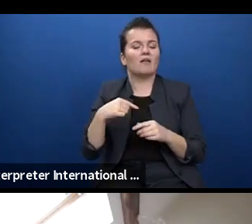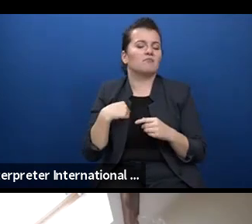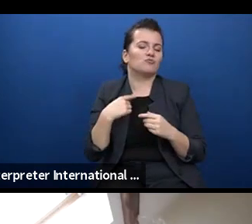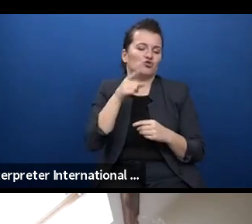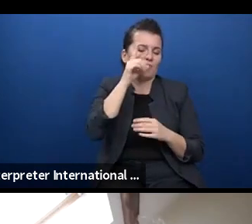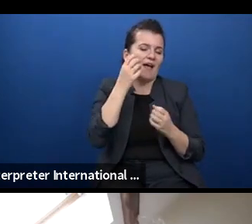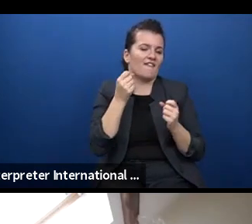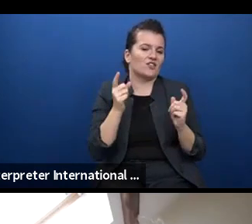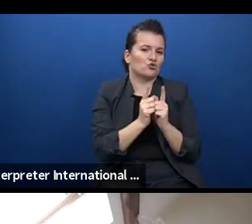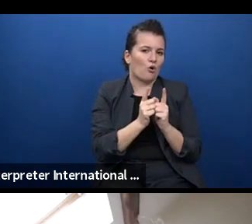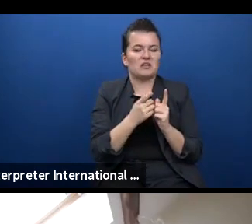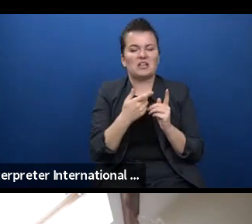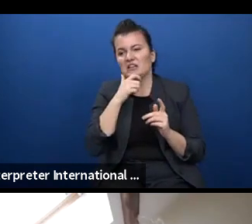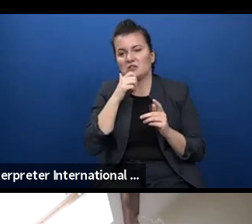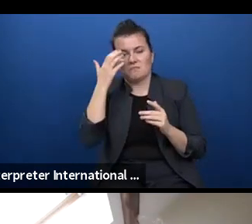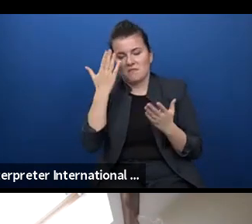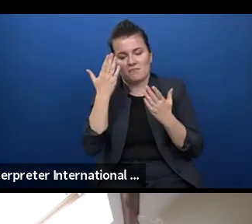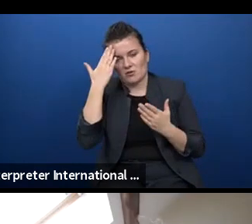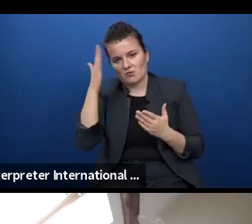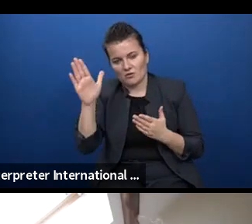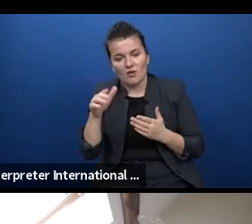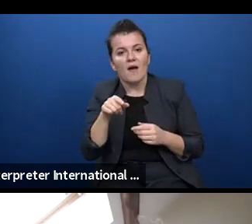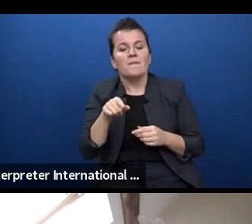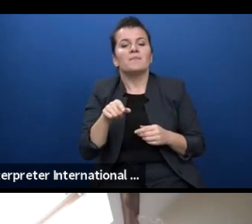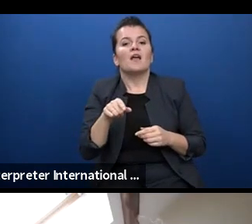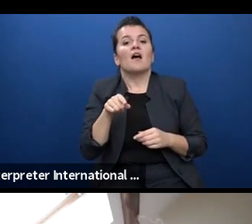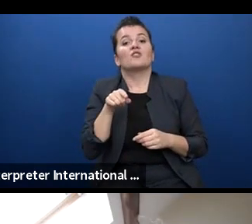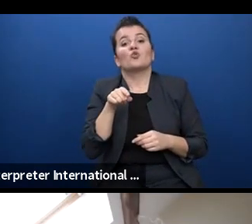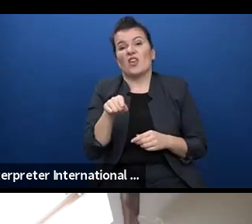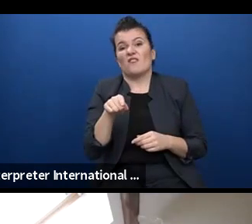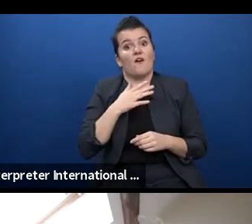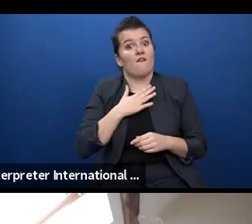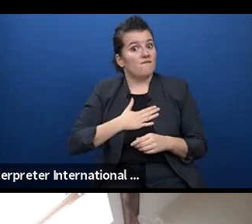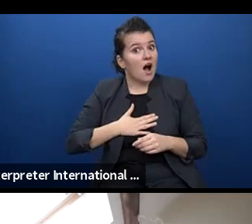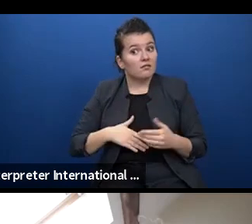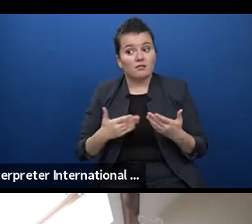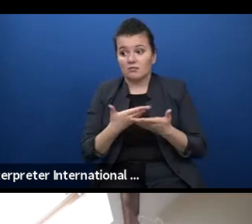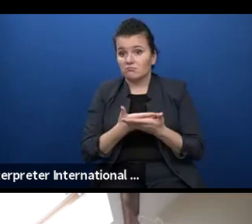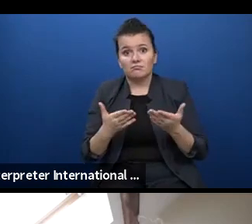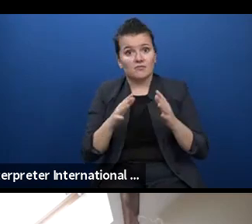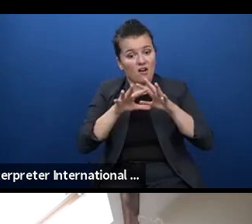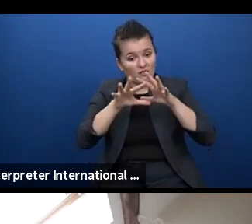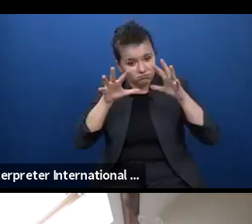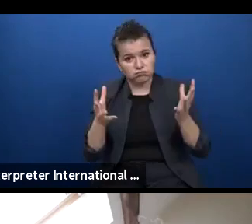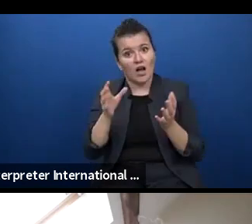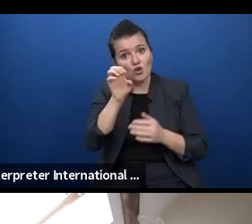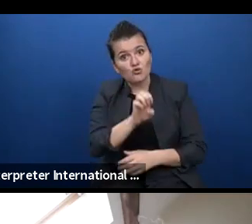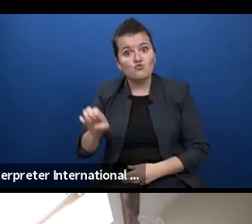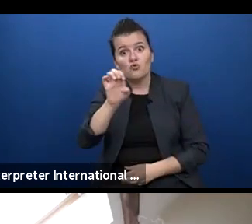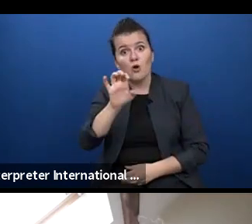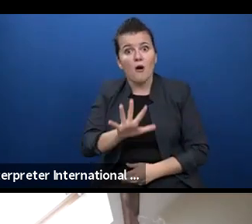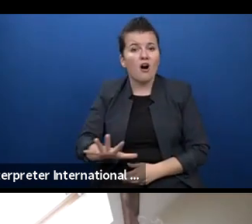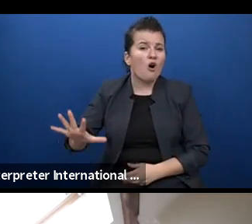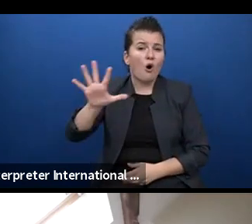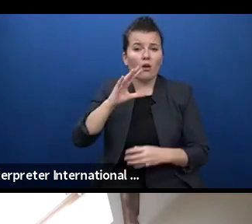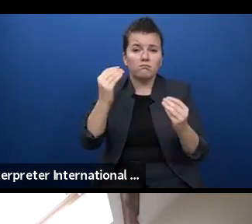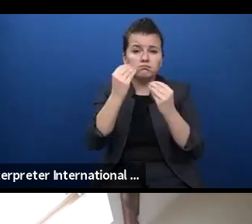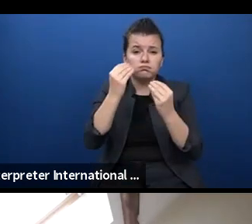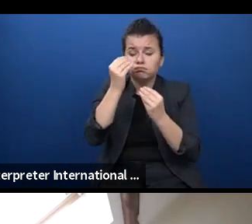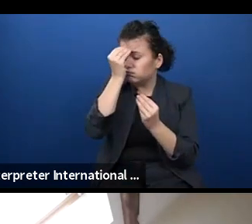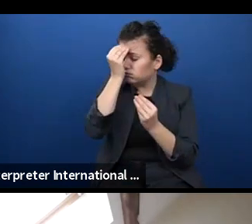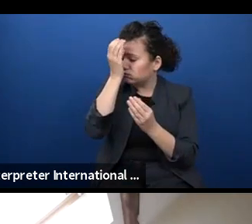that showed me if we want to educate the whole continent on this issue, on this very important issue, we need